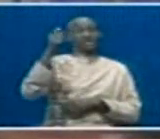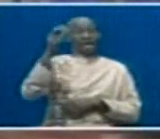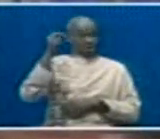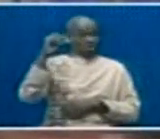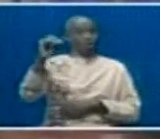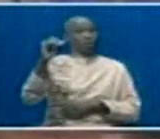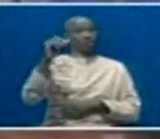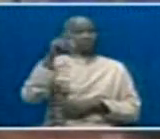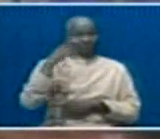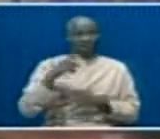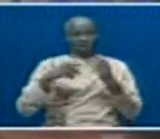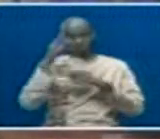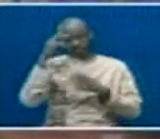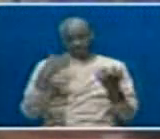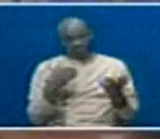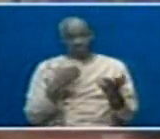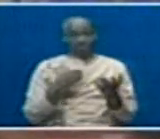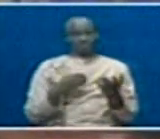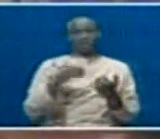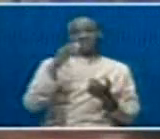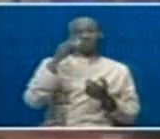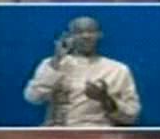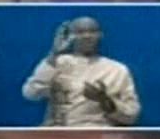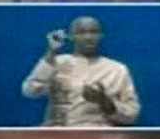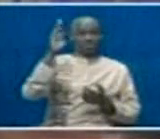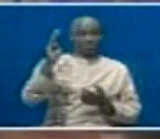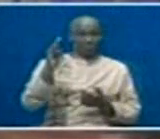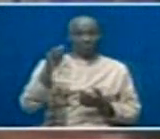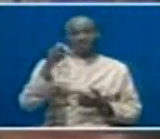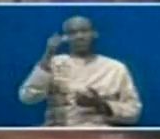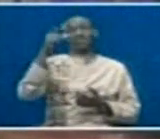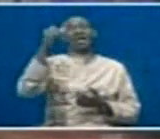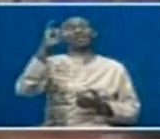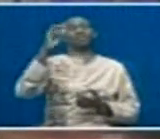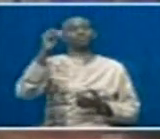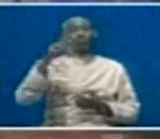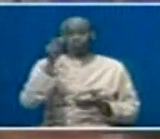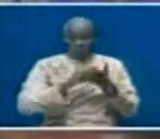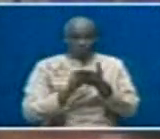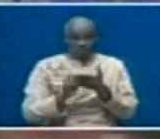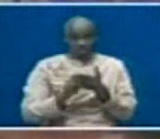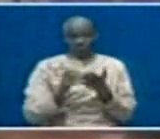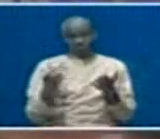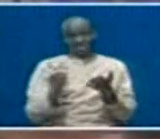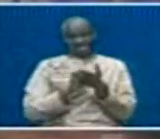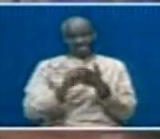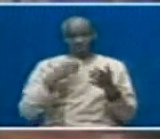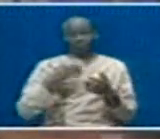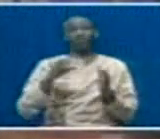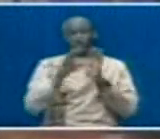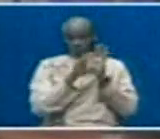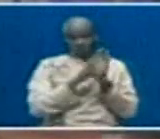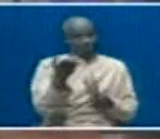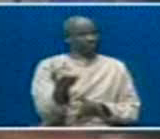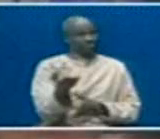Listen, man. Professor Bujra, Professor Ida Salim. Oh. Salim, who wrote the one of the writers of the Katiba,